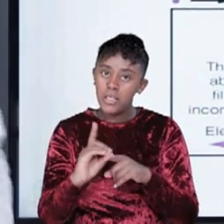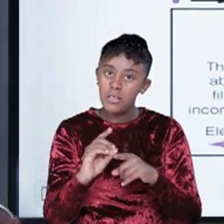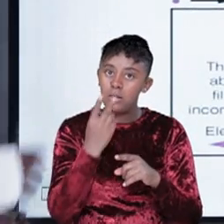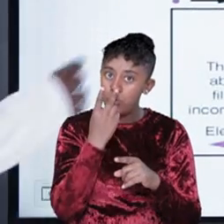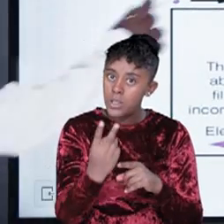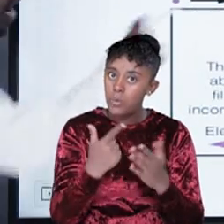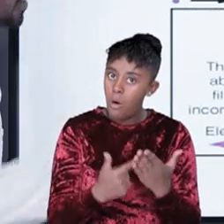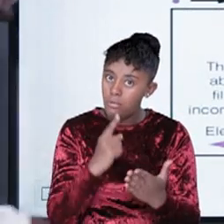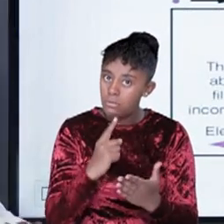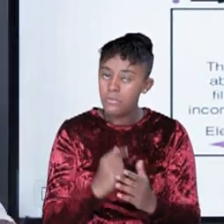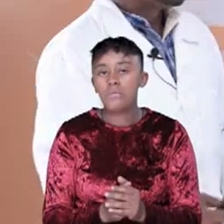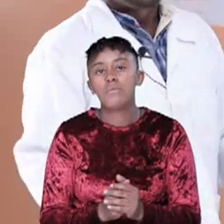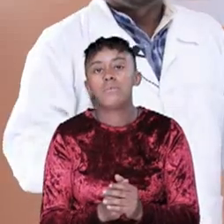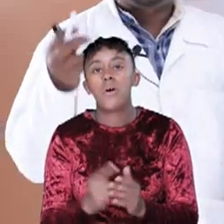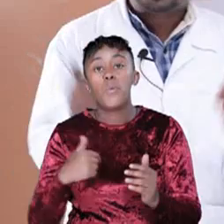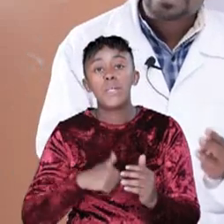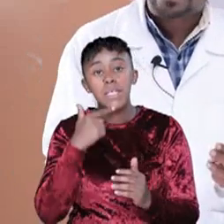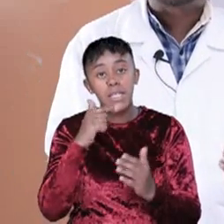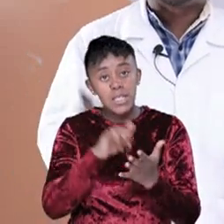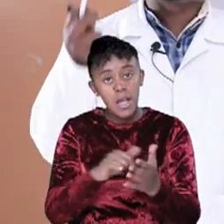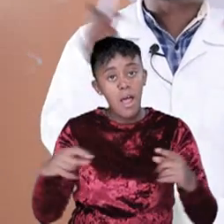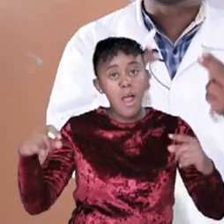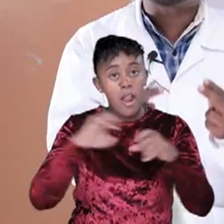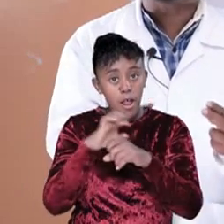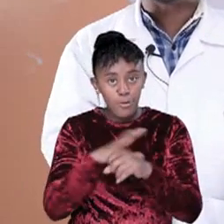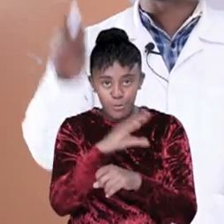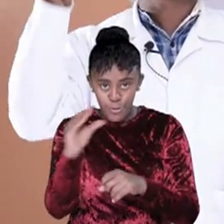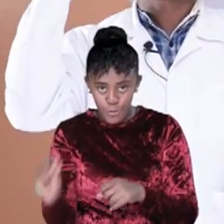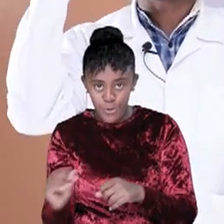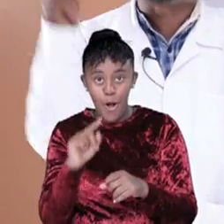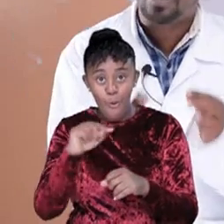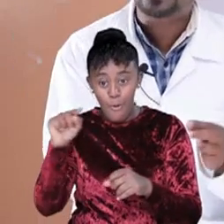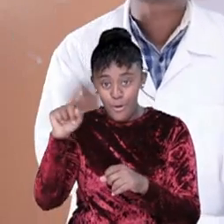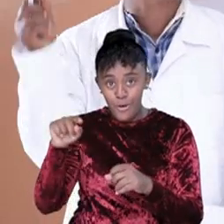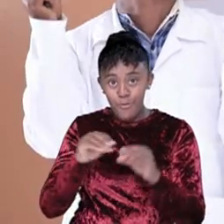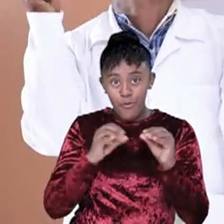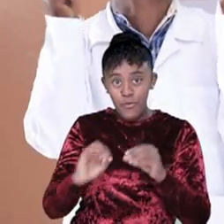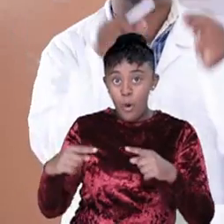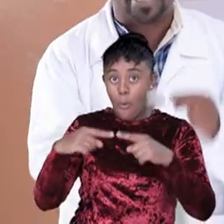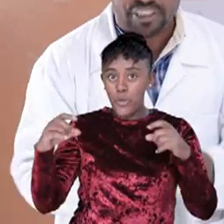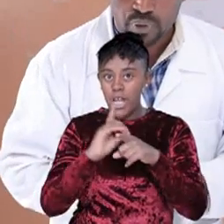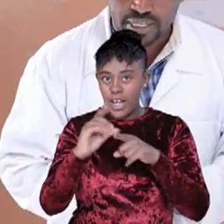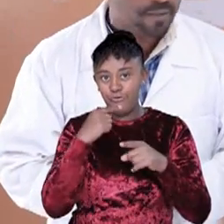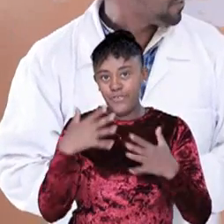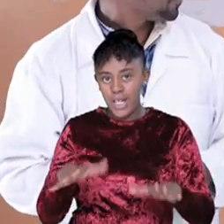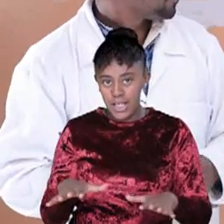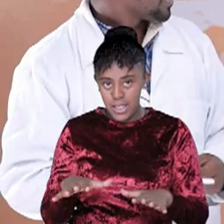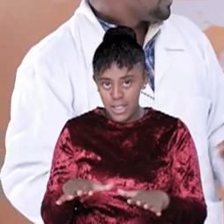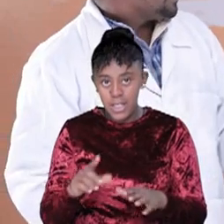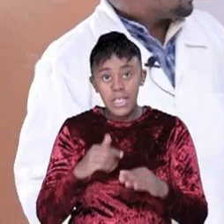direction. Look this one. We say that electron and a hole is moving in opposite direction, we